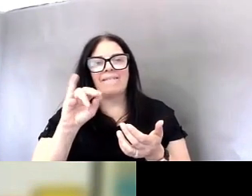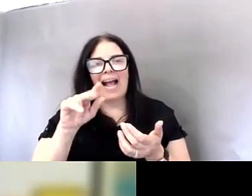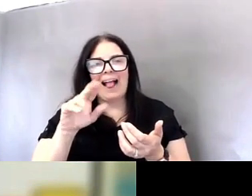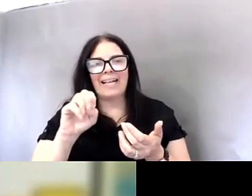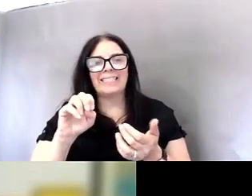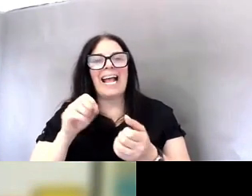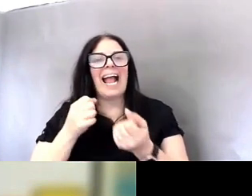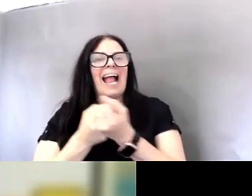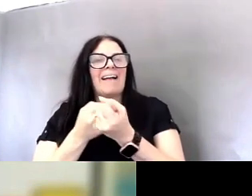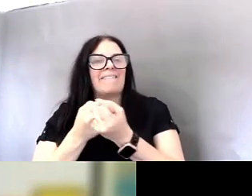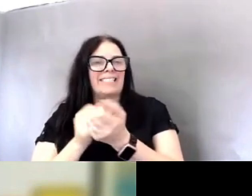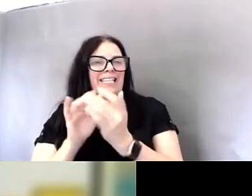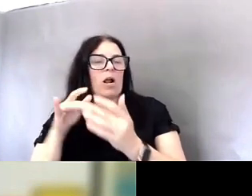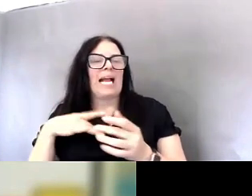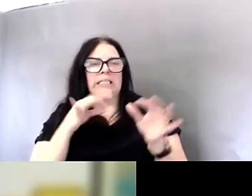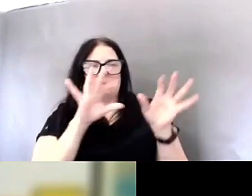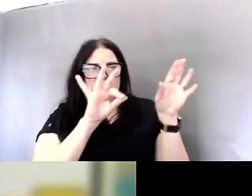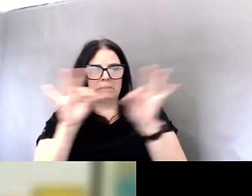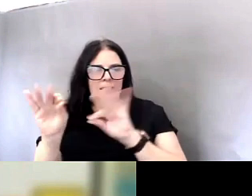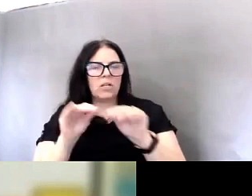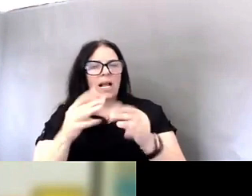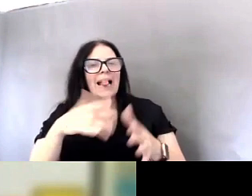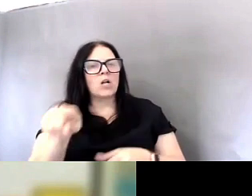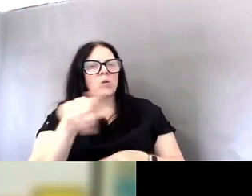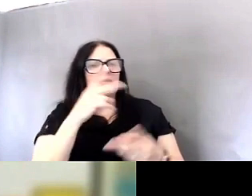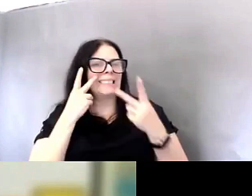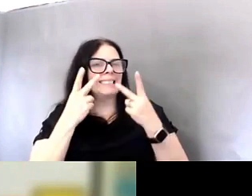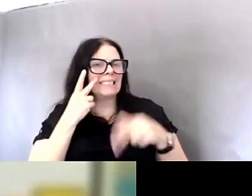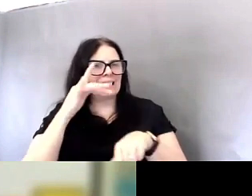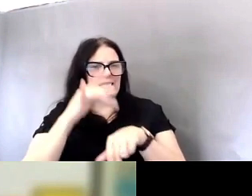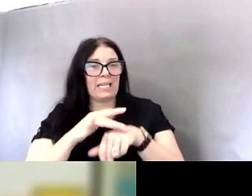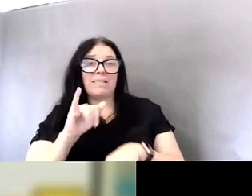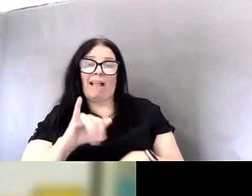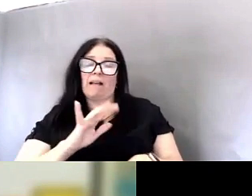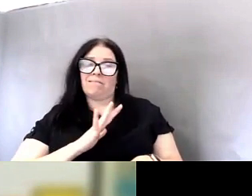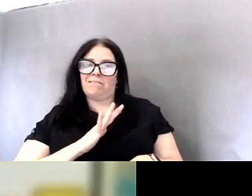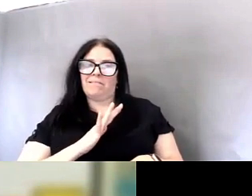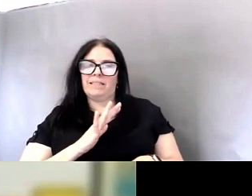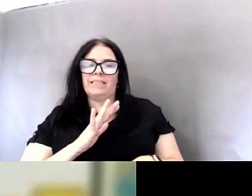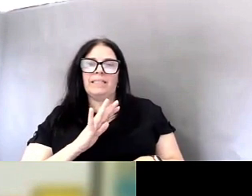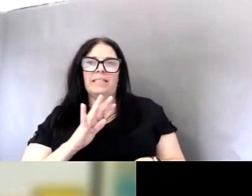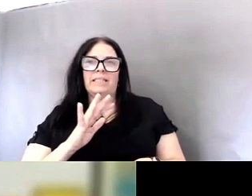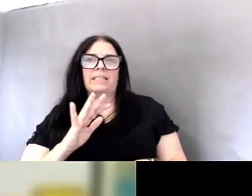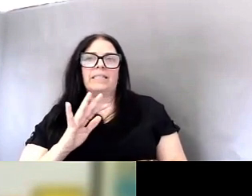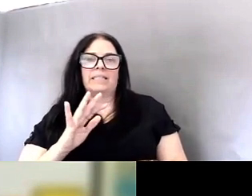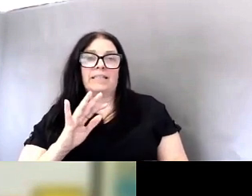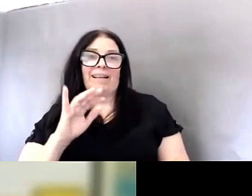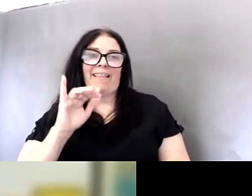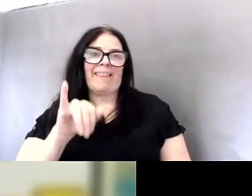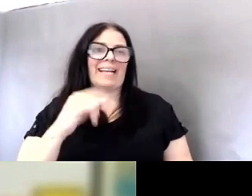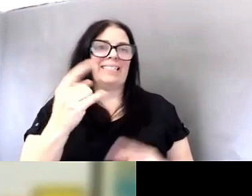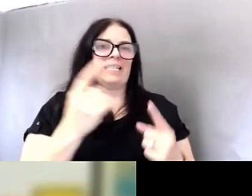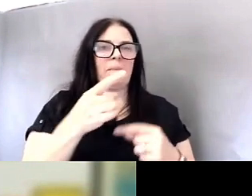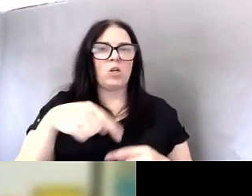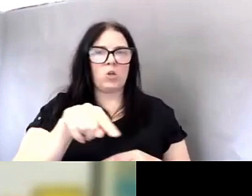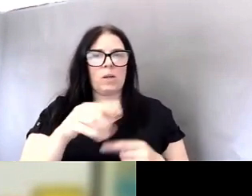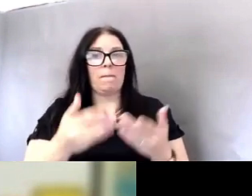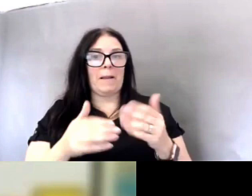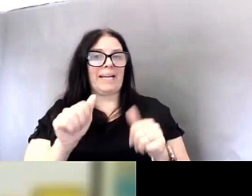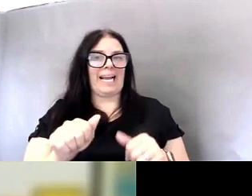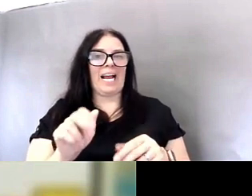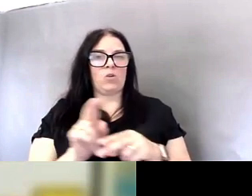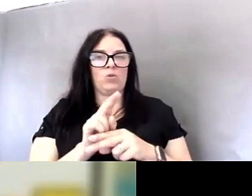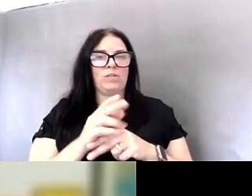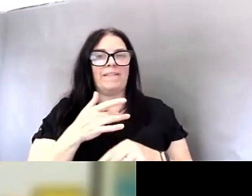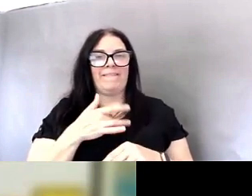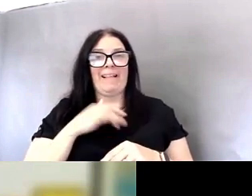content and the site. And it's again an excellent resource and something that you might find very,